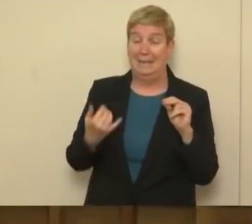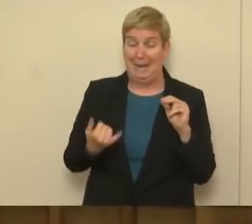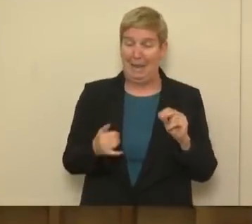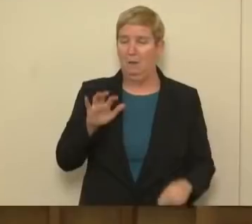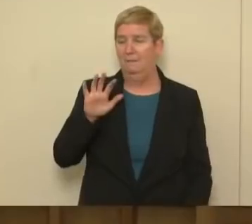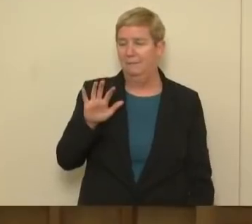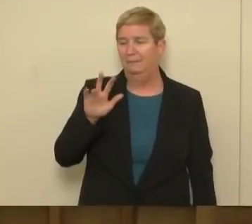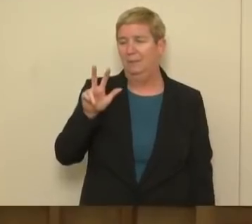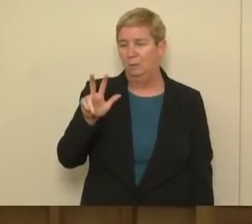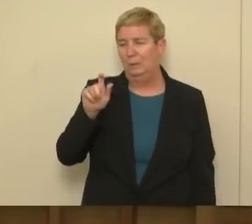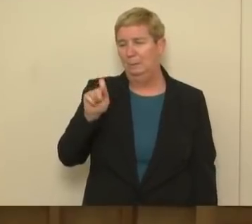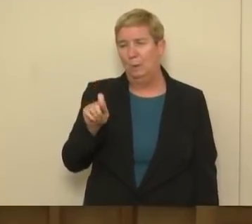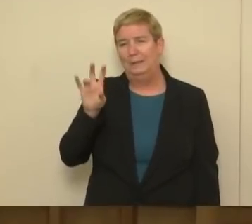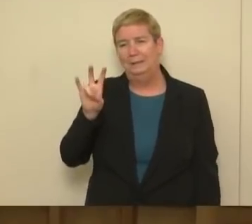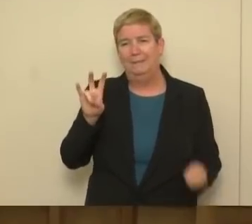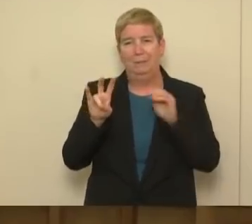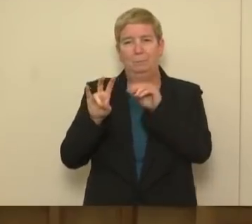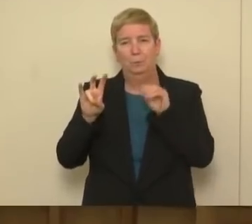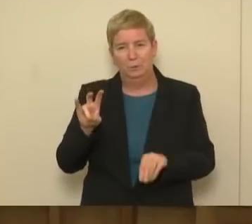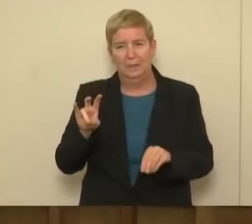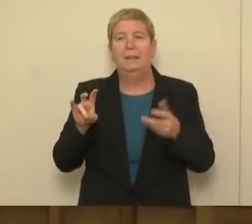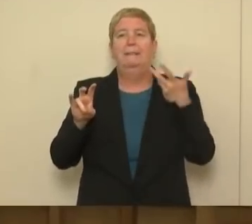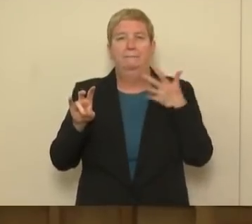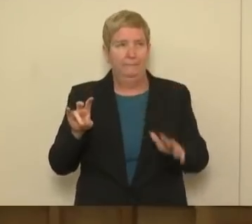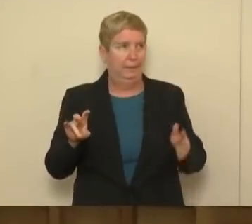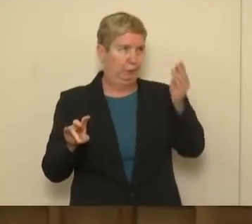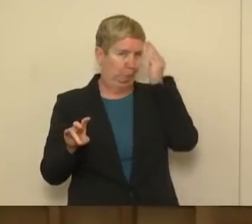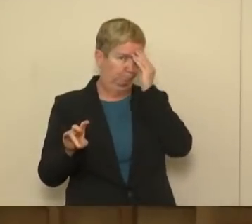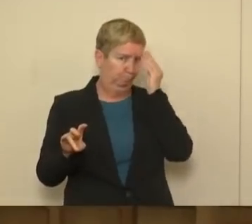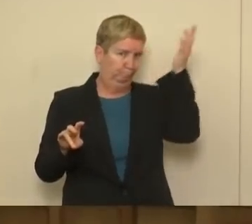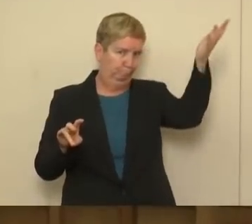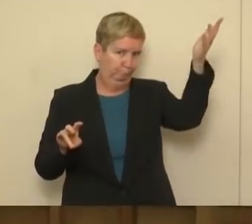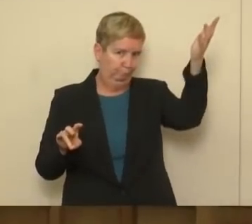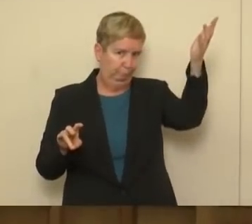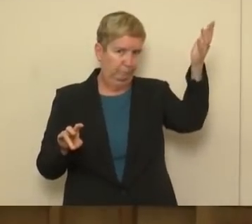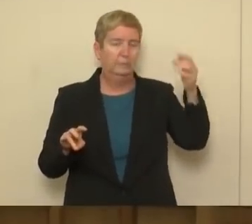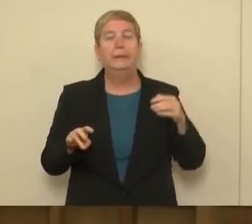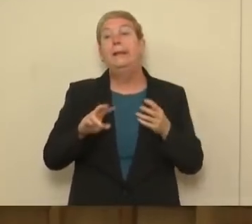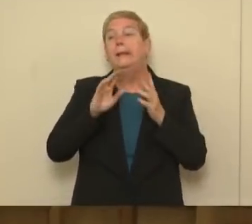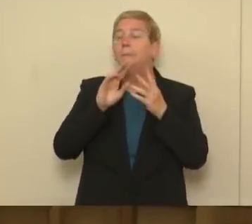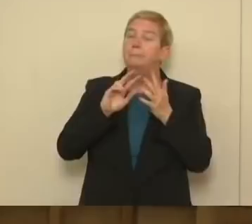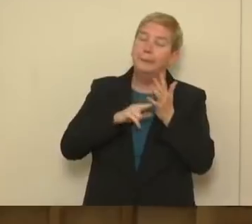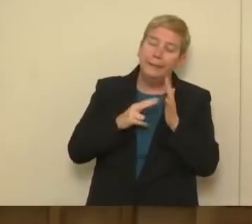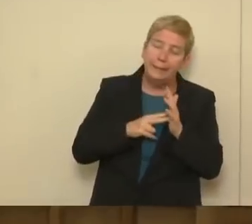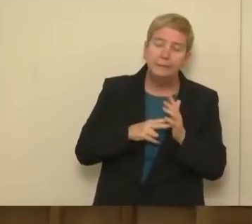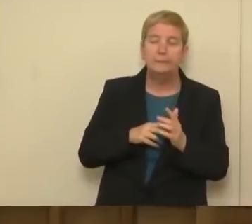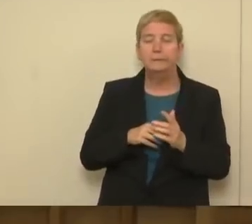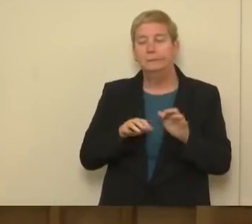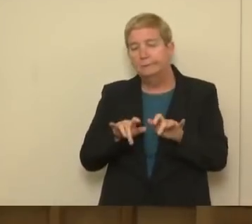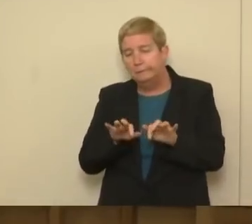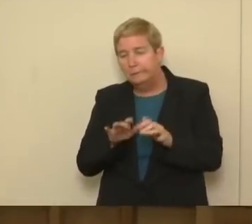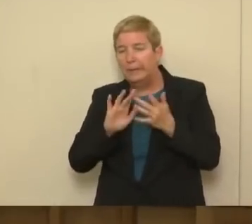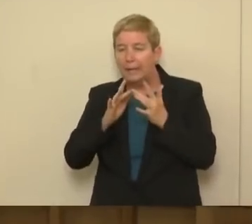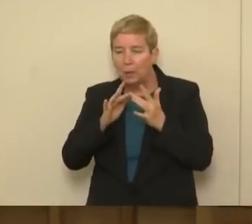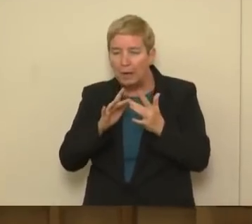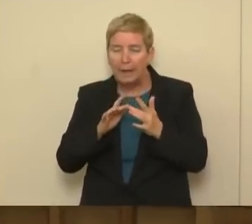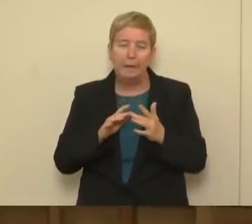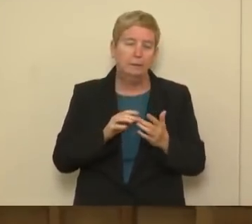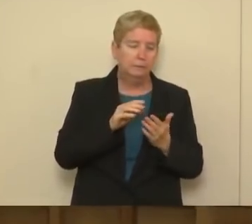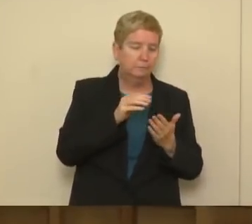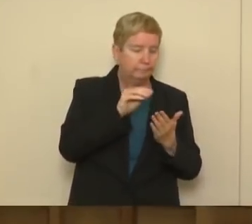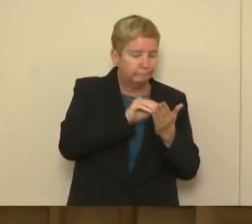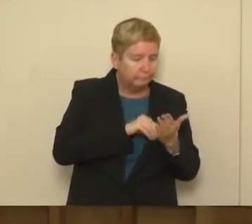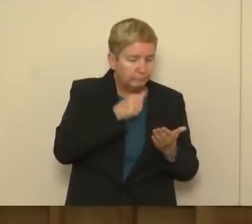53.7% of New Mexicans have self-responded. That means they have gone online, they've returned it by mail, or they've made a phone